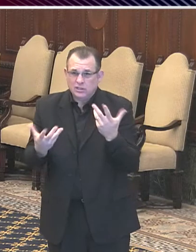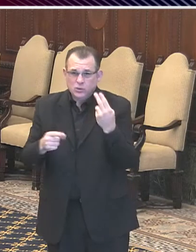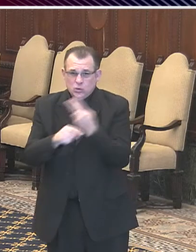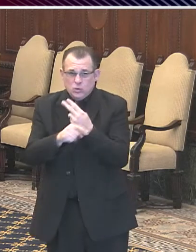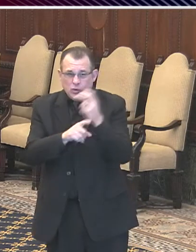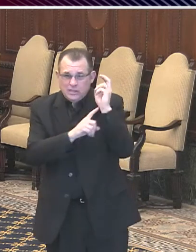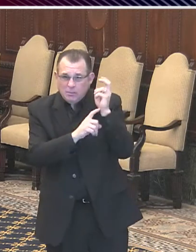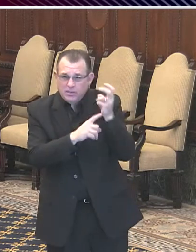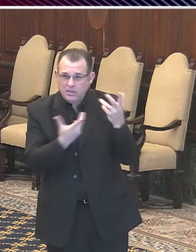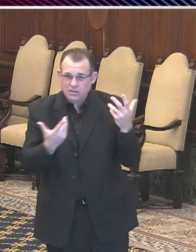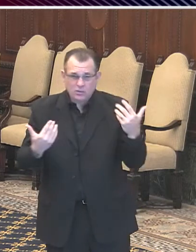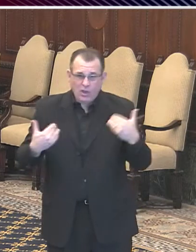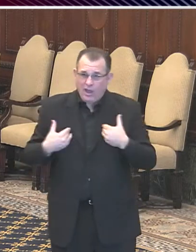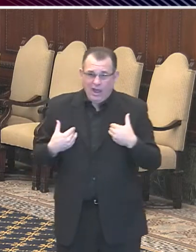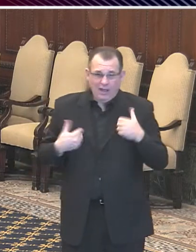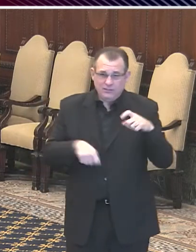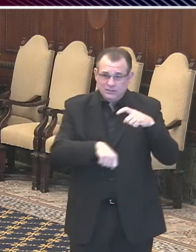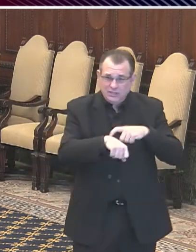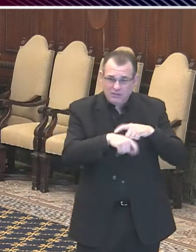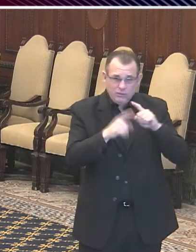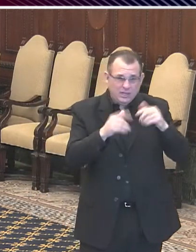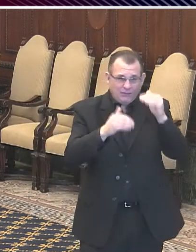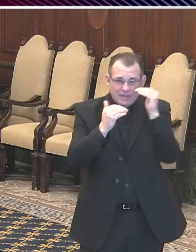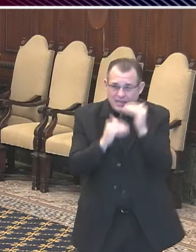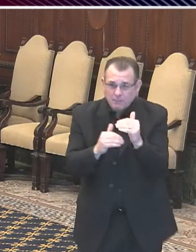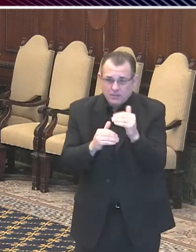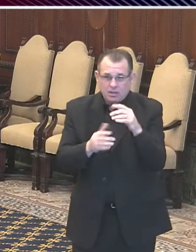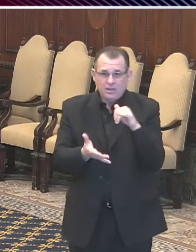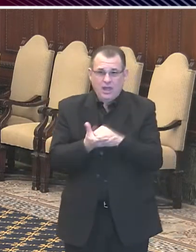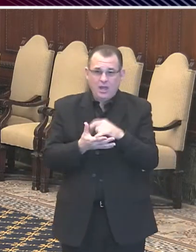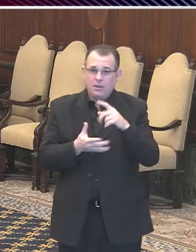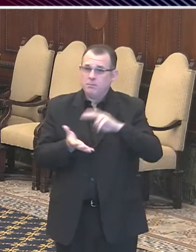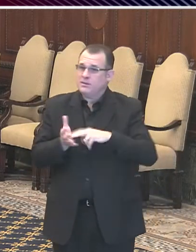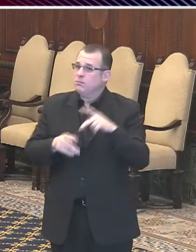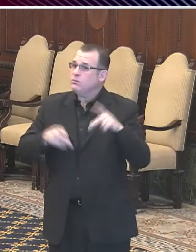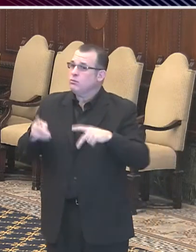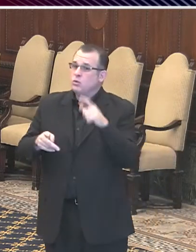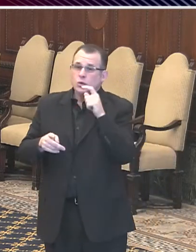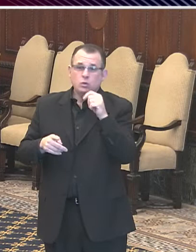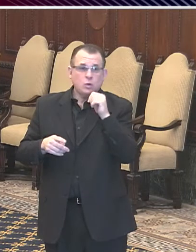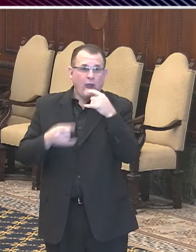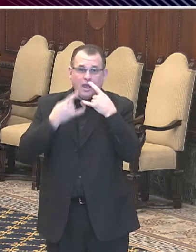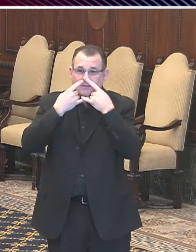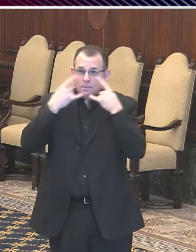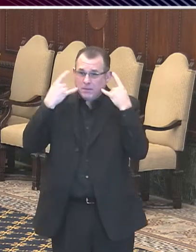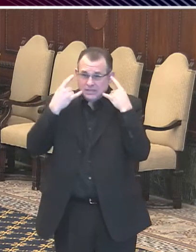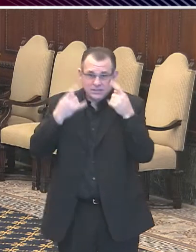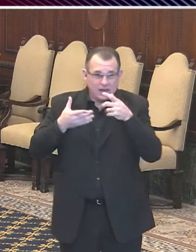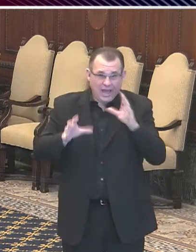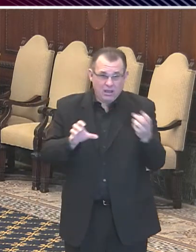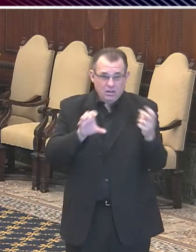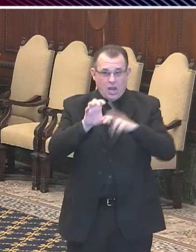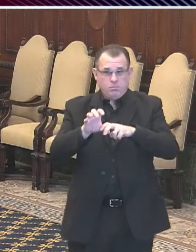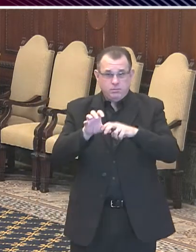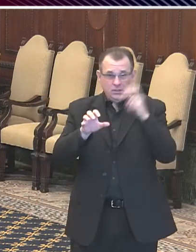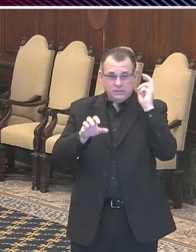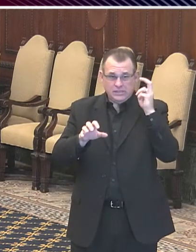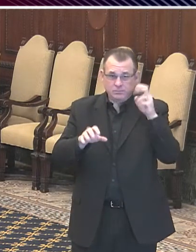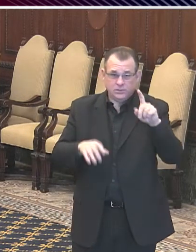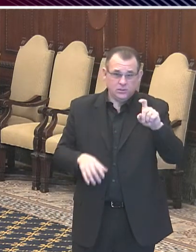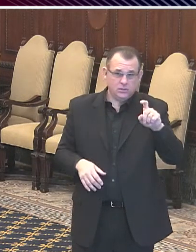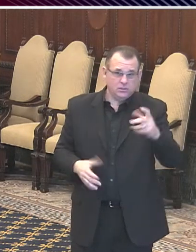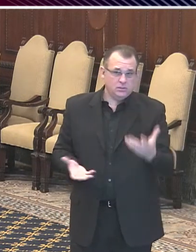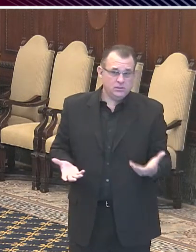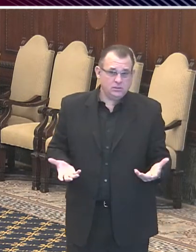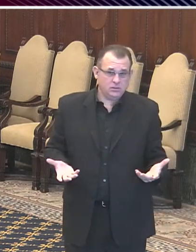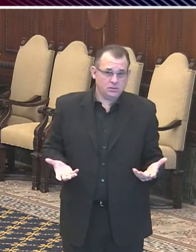as far as if people are not wearing masks or are not following the proper guidelines that they won't be allowed to ride SEPTA? There